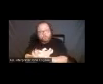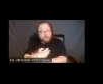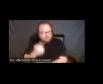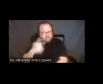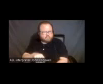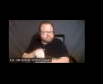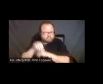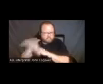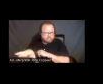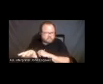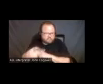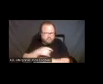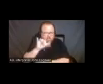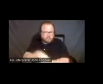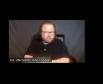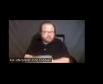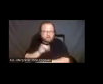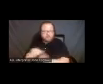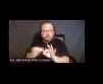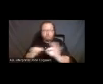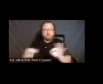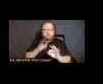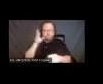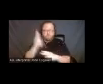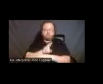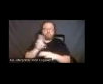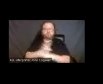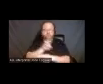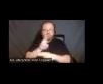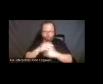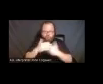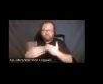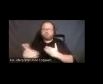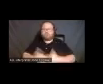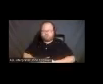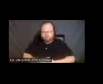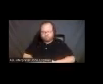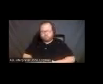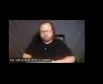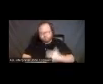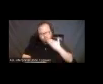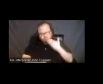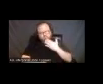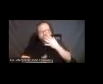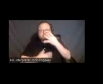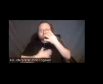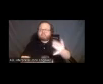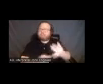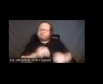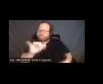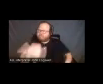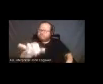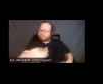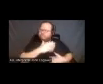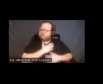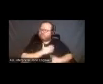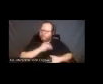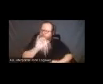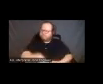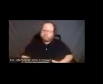that. That's the language we'll be using going forward. Thank you. That's really interesting. I appreciate Mhm. that.